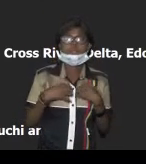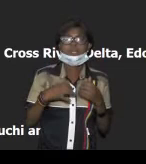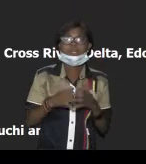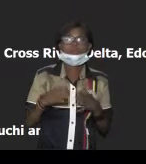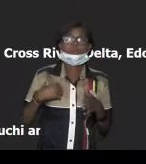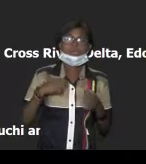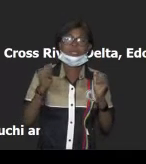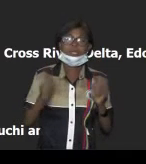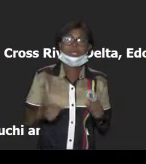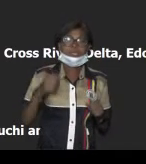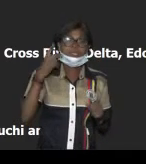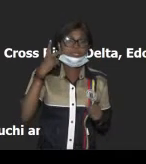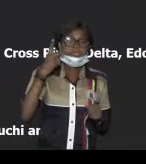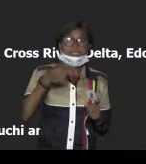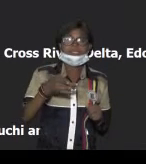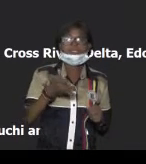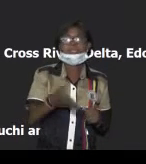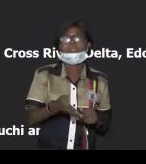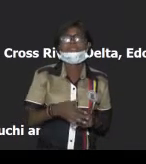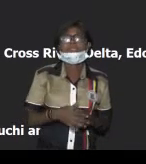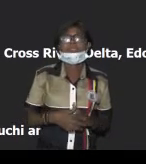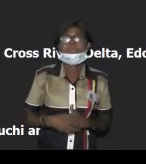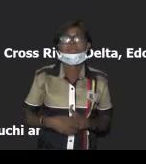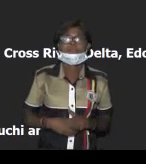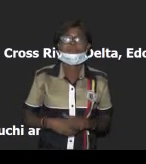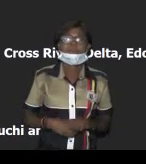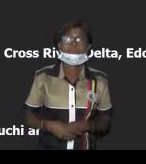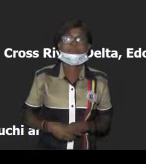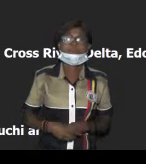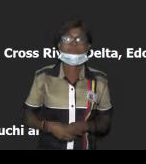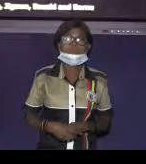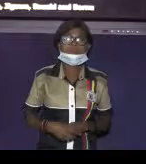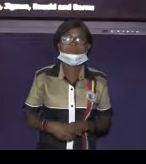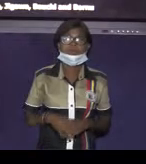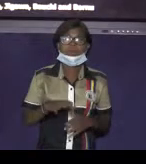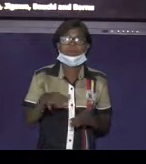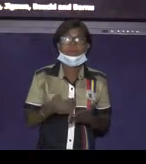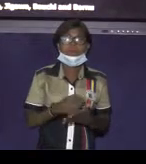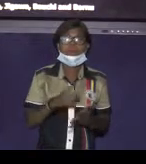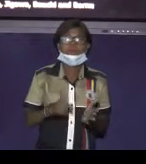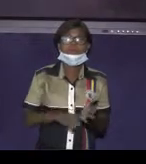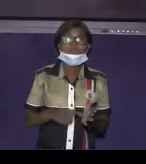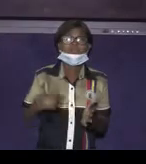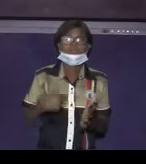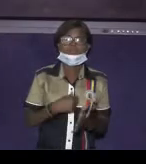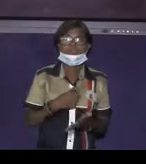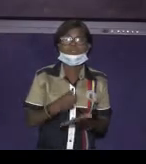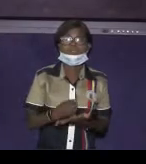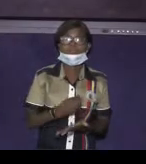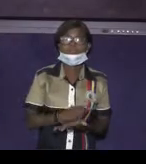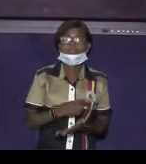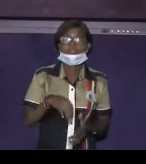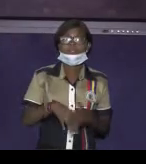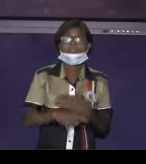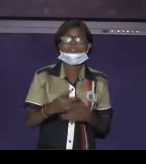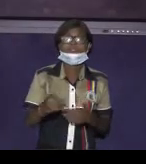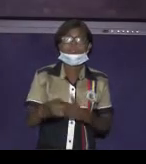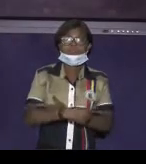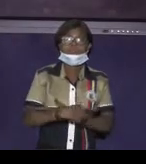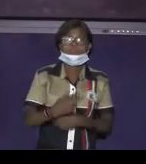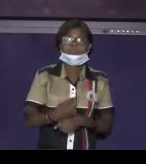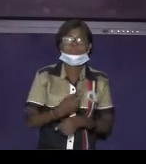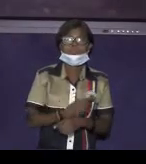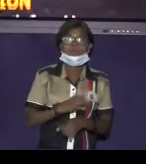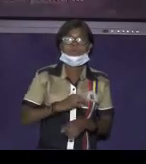horses, and the common areas we have Sokoto, Kebbi, Katsina, and so on. All these we discuss in today's